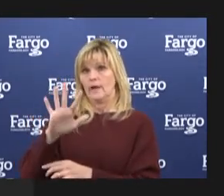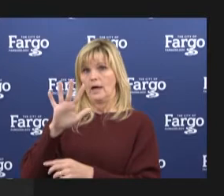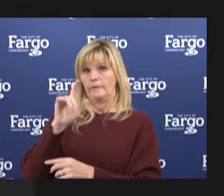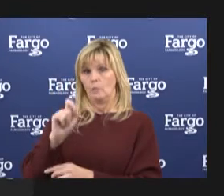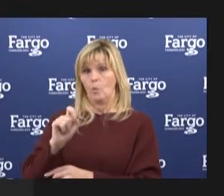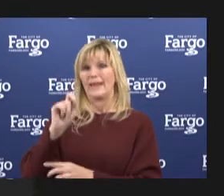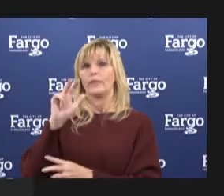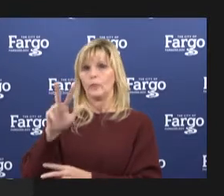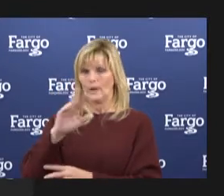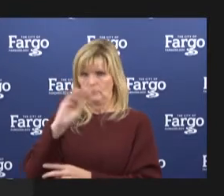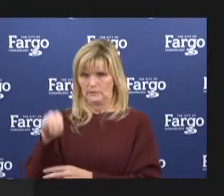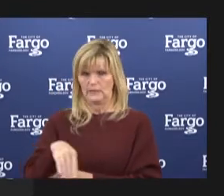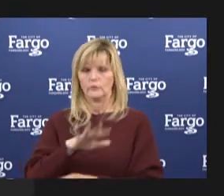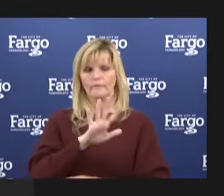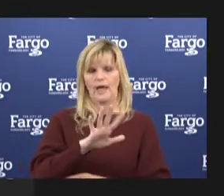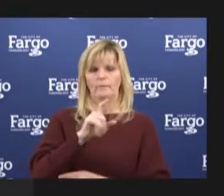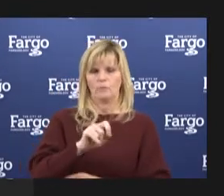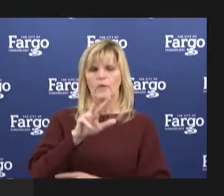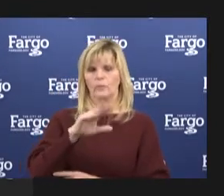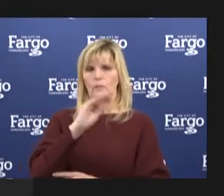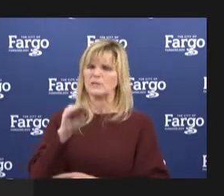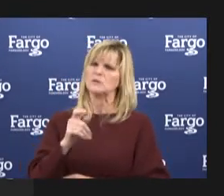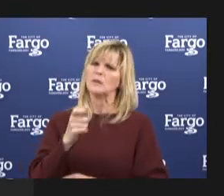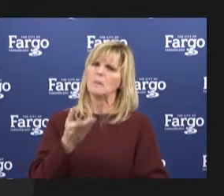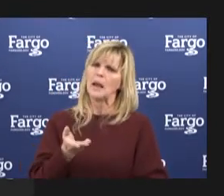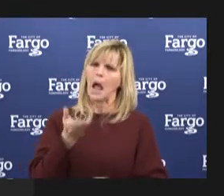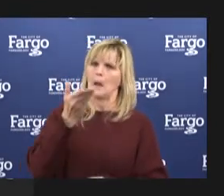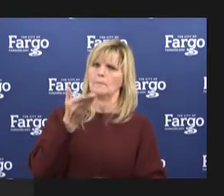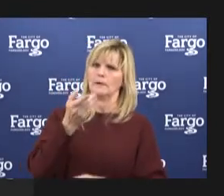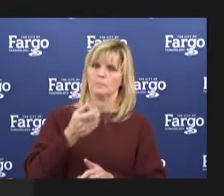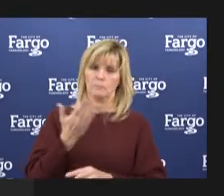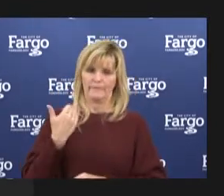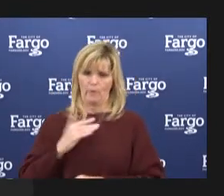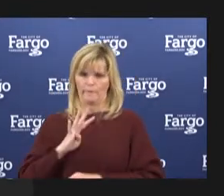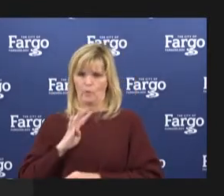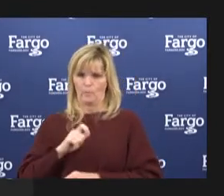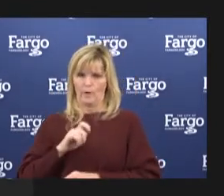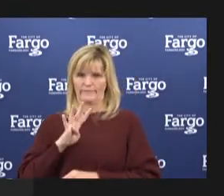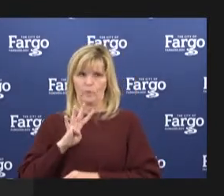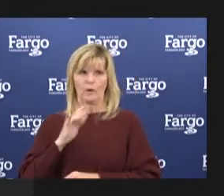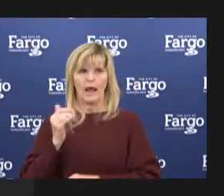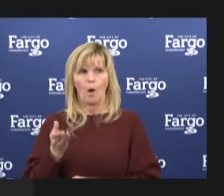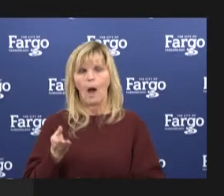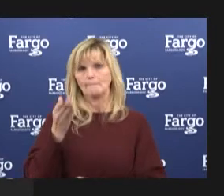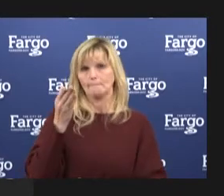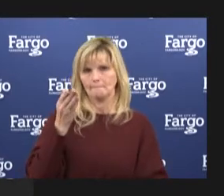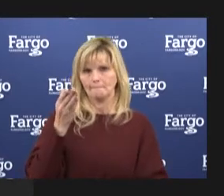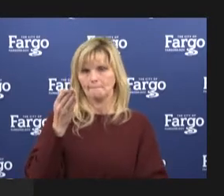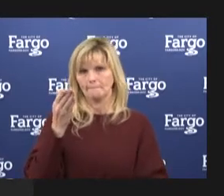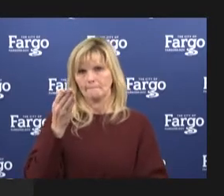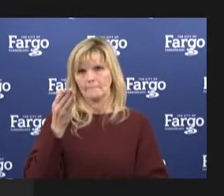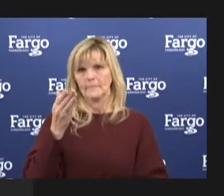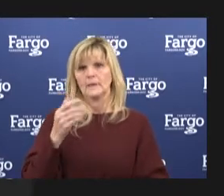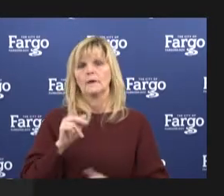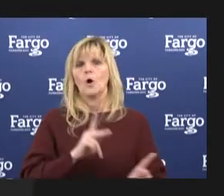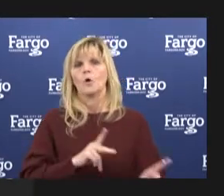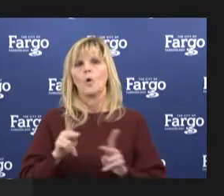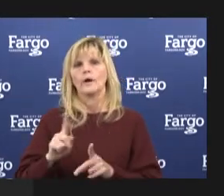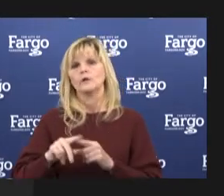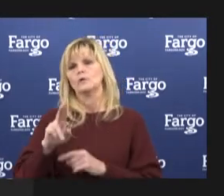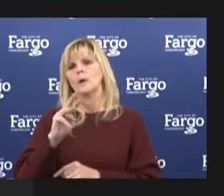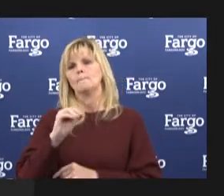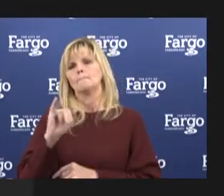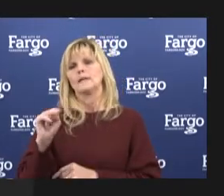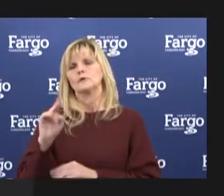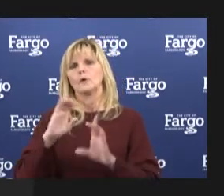5.3 as of the 28th, which was up from the 4.4% rate according to Minnesota Department